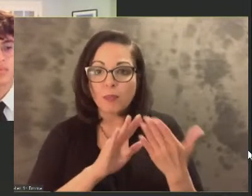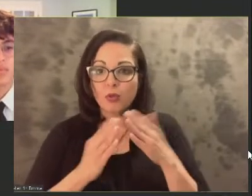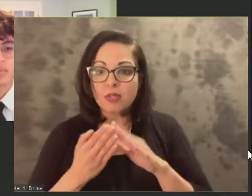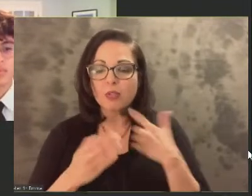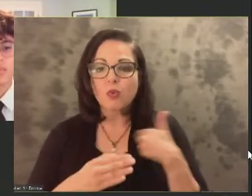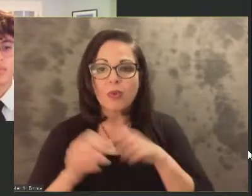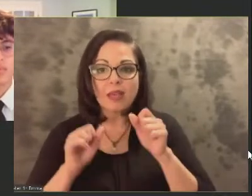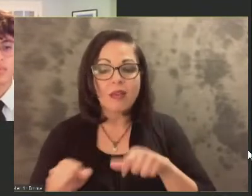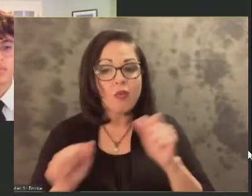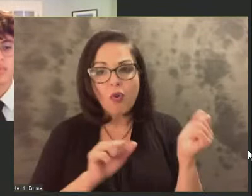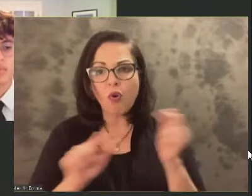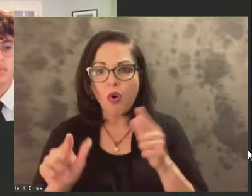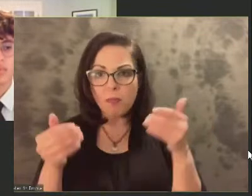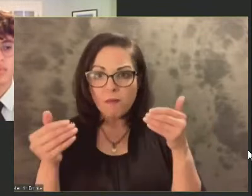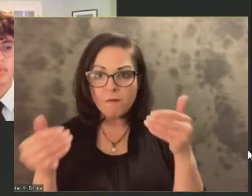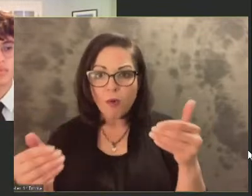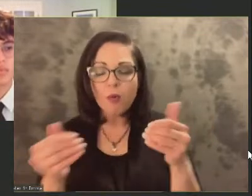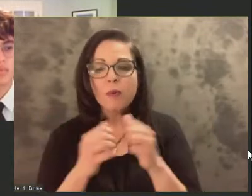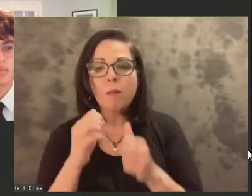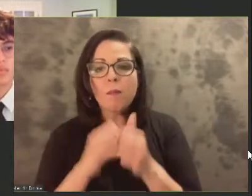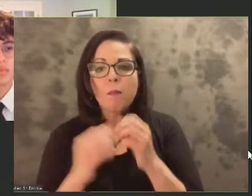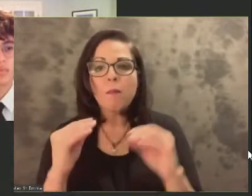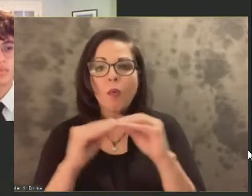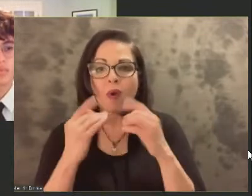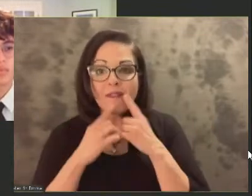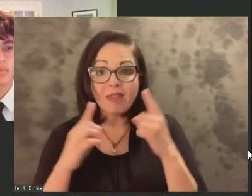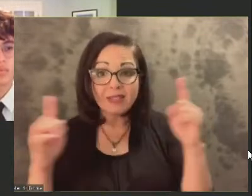all move forward more effectively.